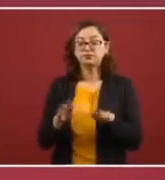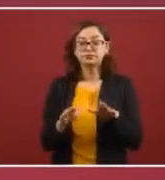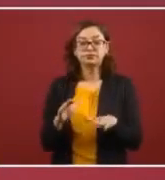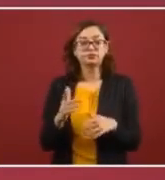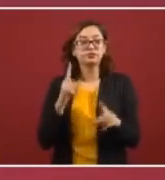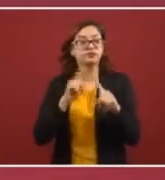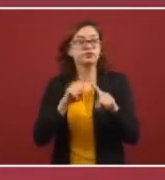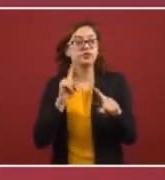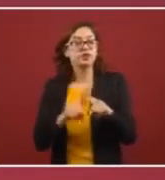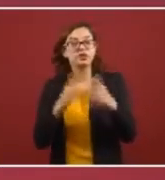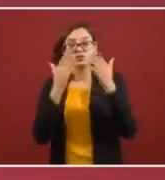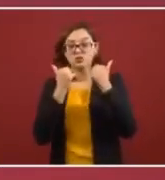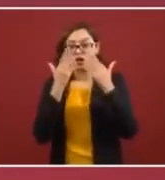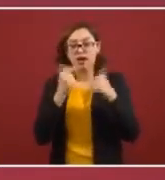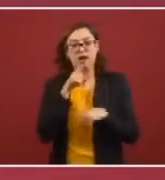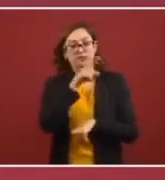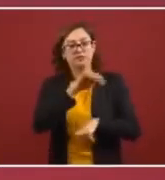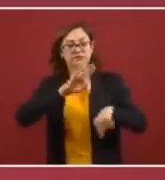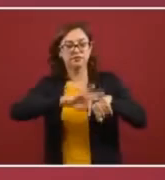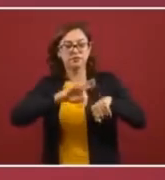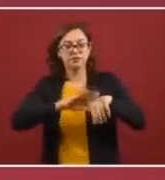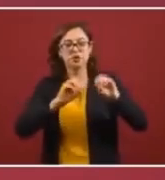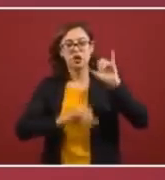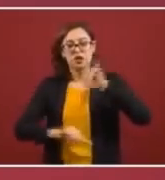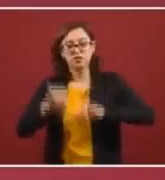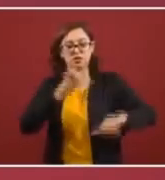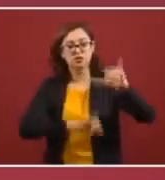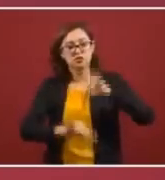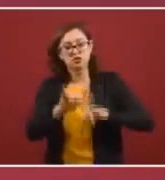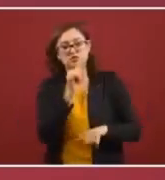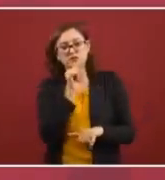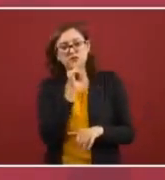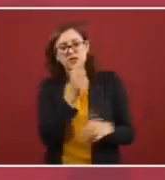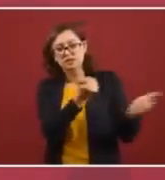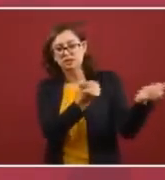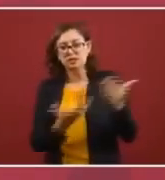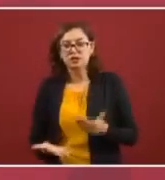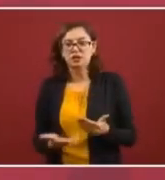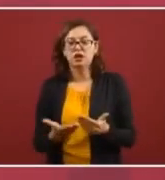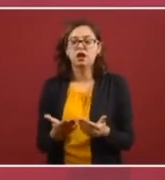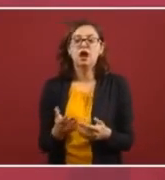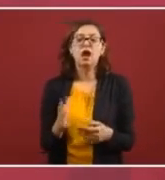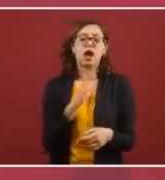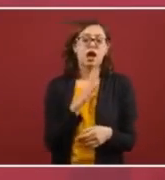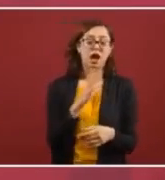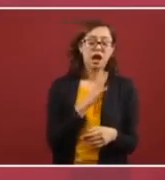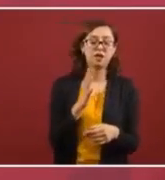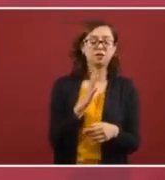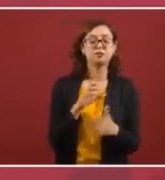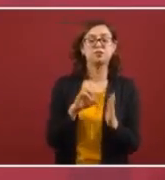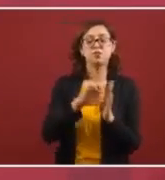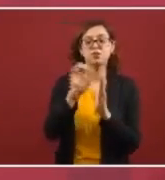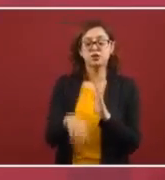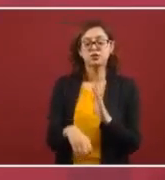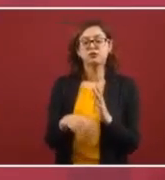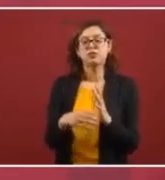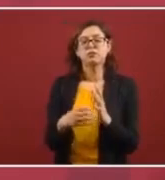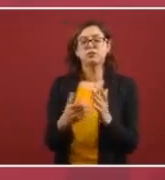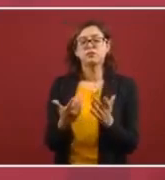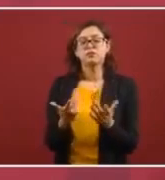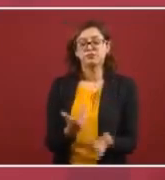sometimes it's a provider that is taking their time. There's some cases that